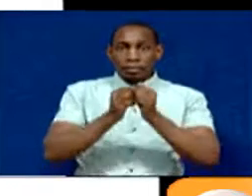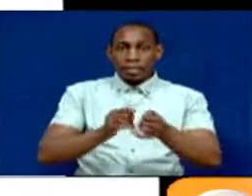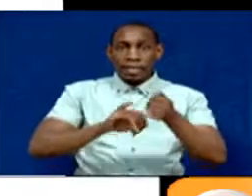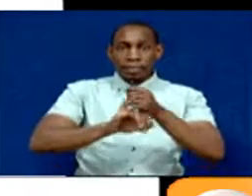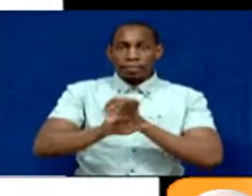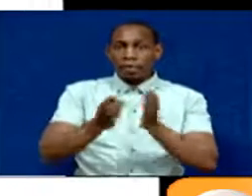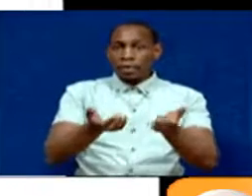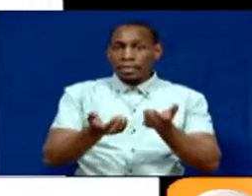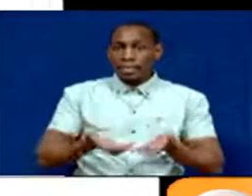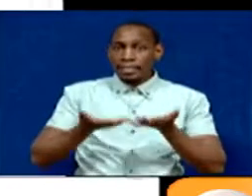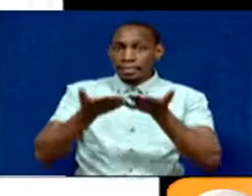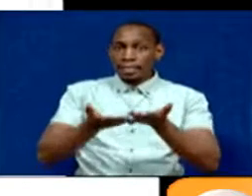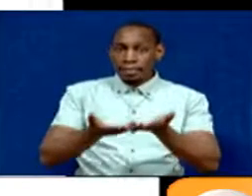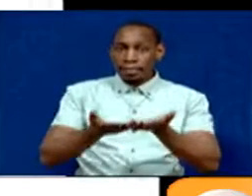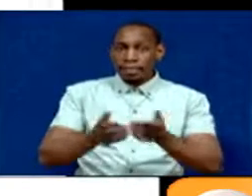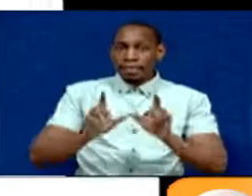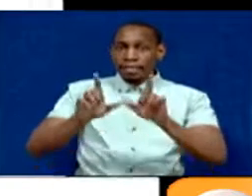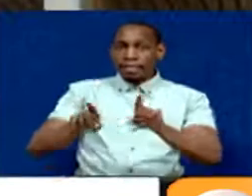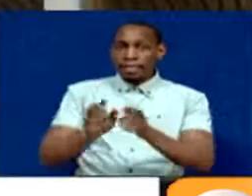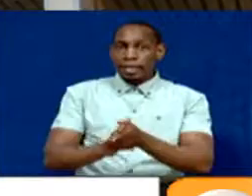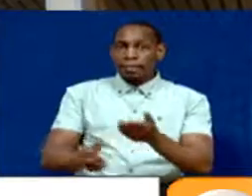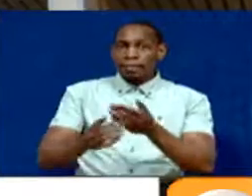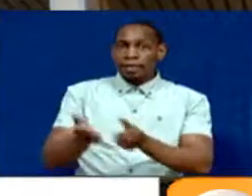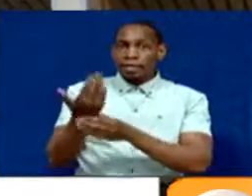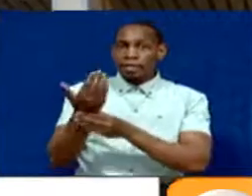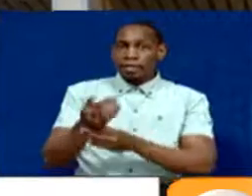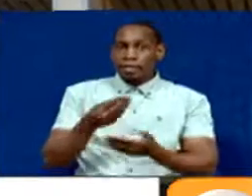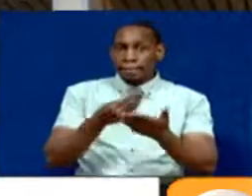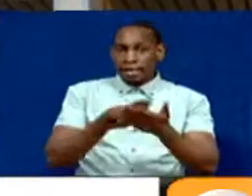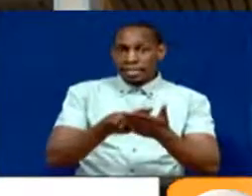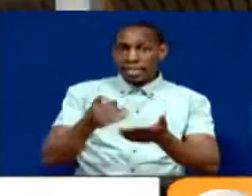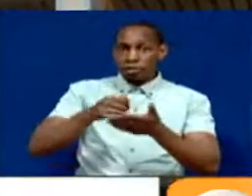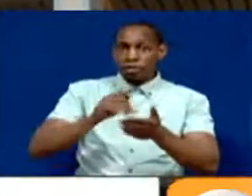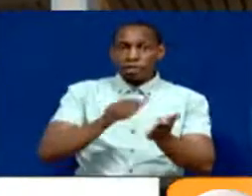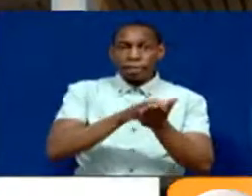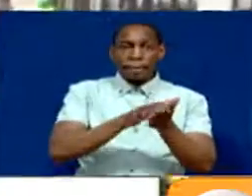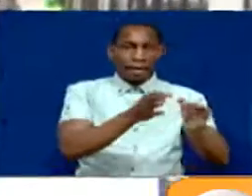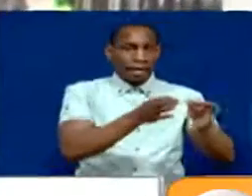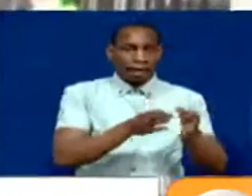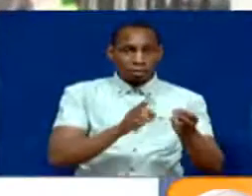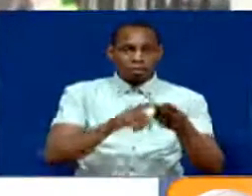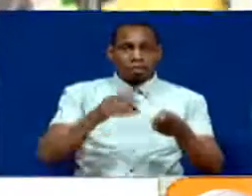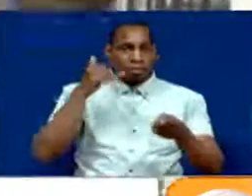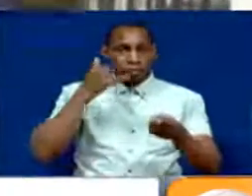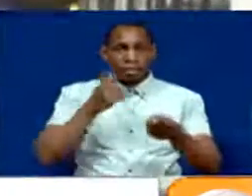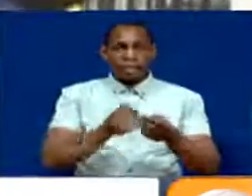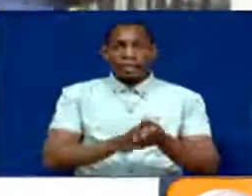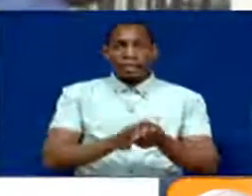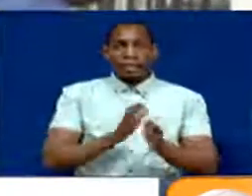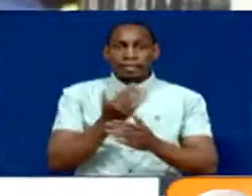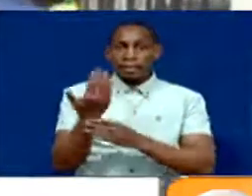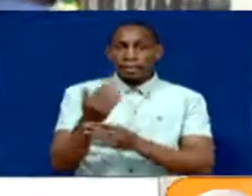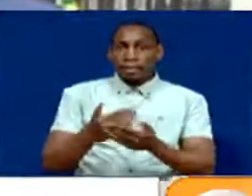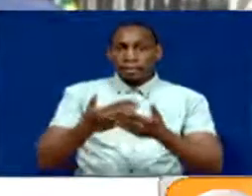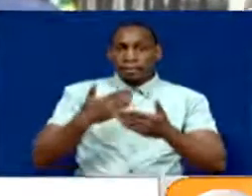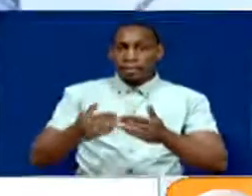spouses are required to present their certificates and copies of their financial records, including bank accounts and mobile money statements for